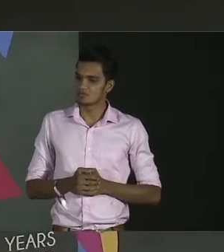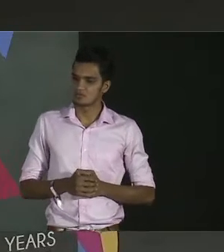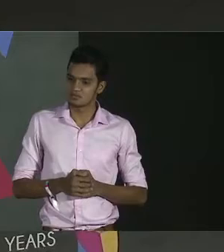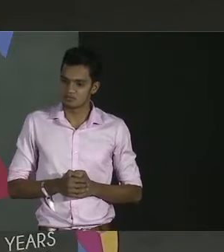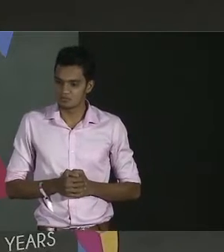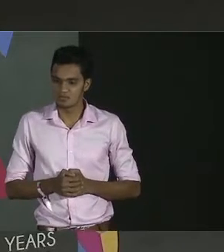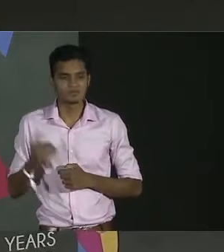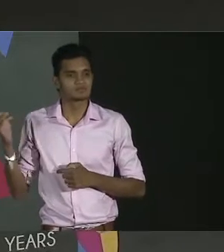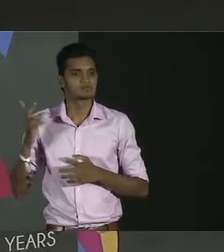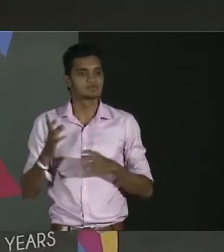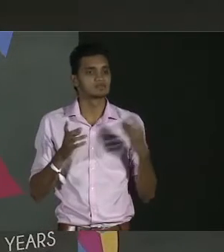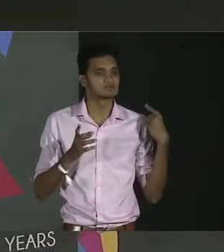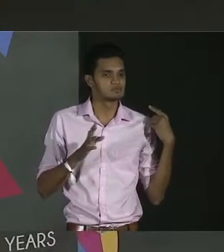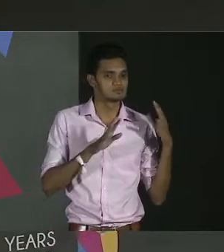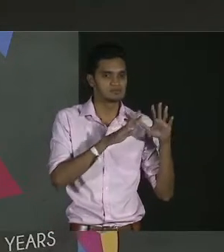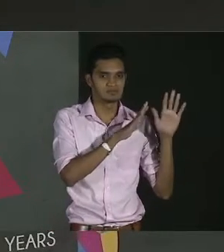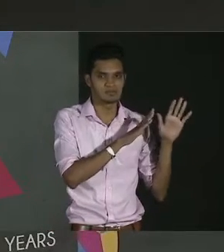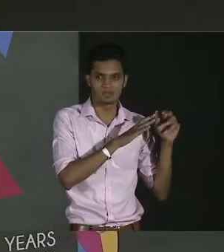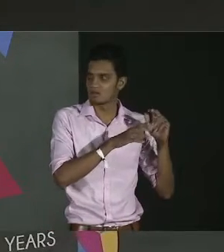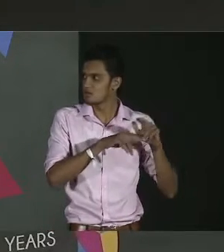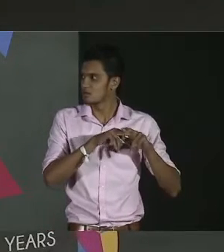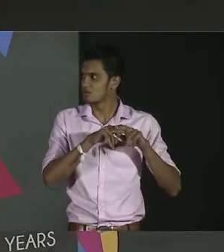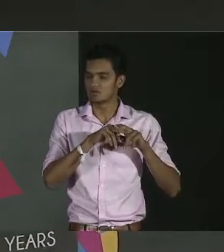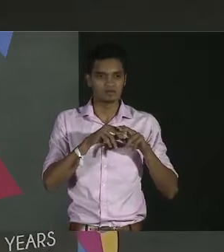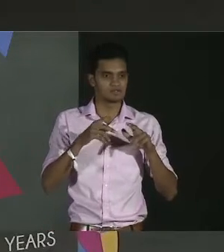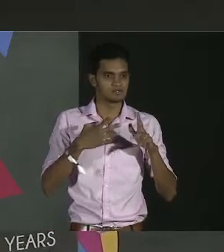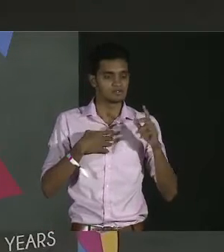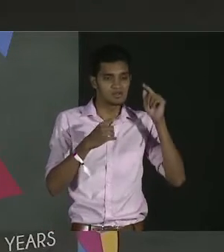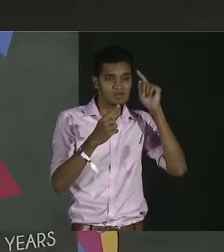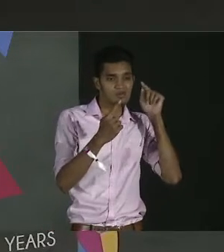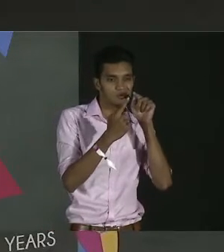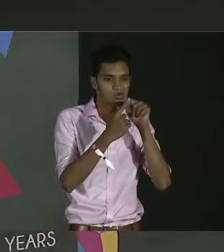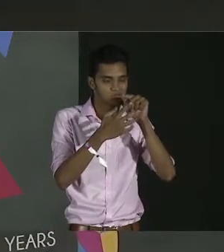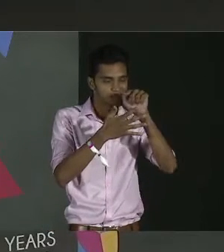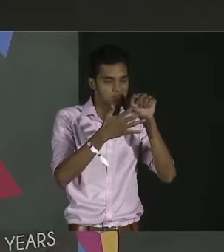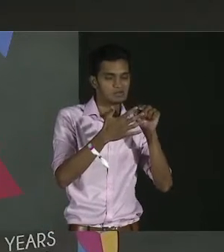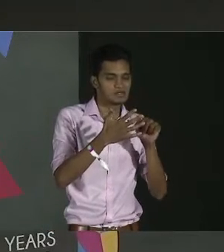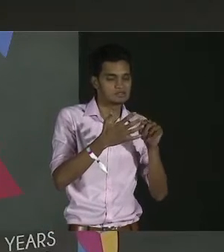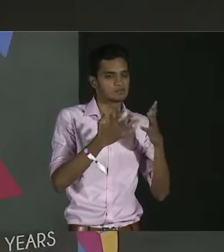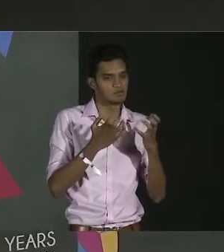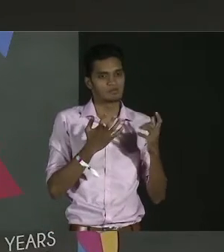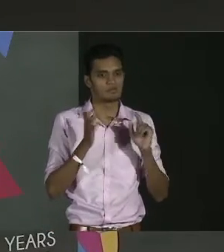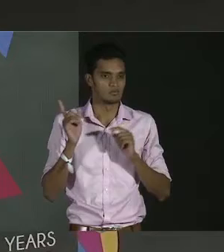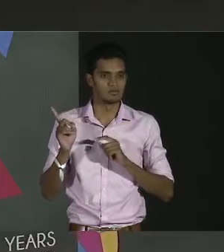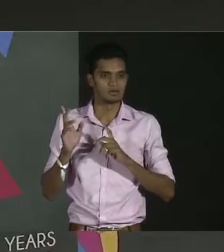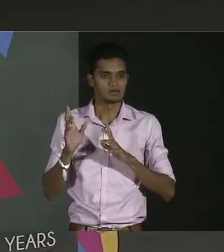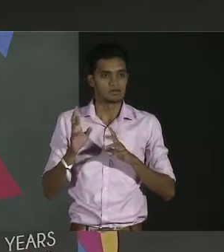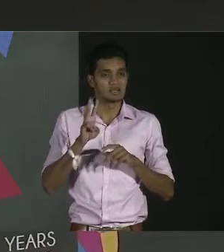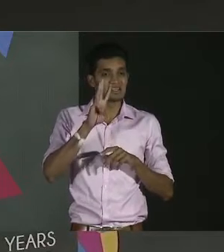While I was in hospital, I knew I had to set some goals for myself. I spent